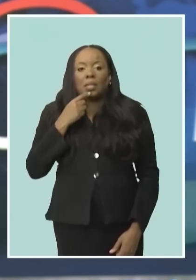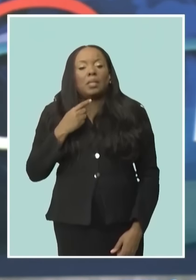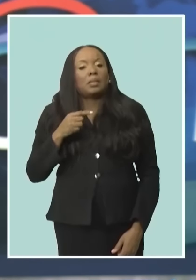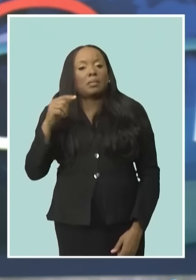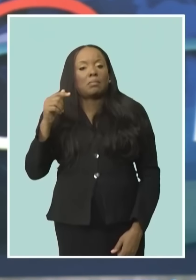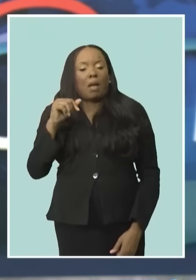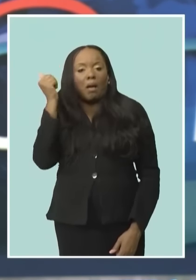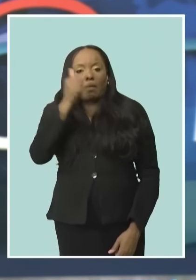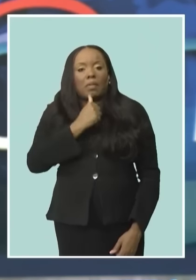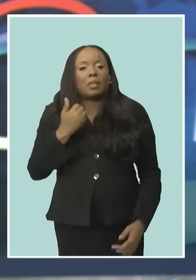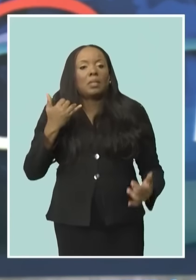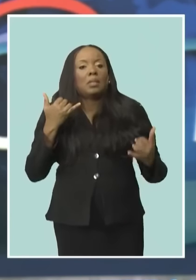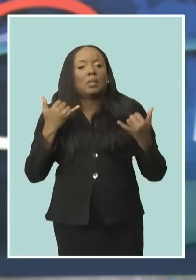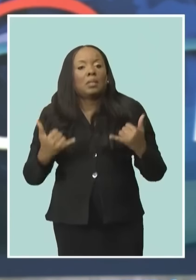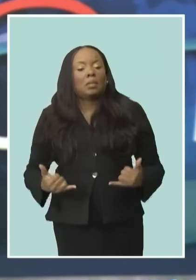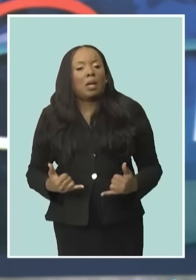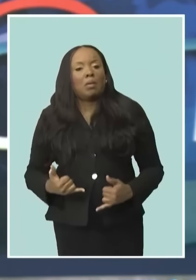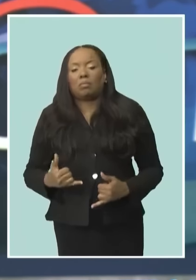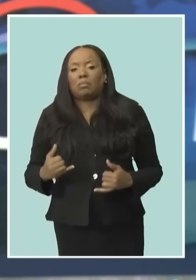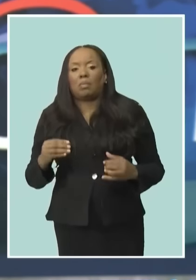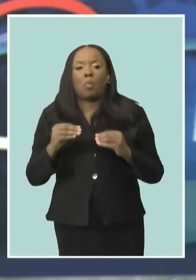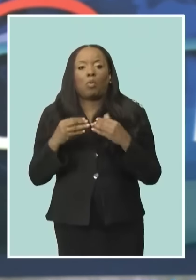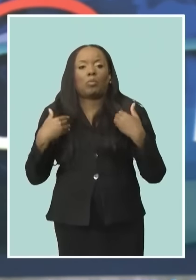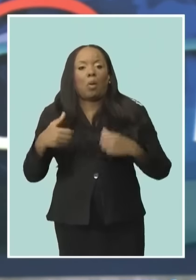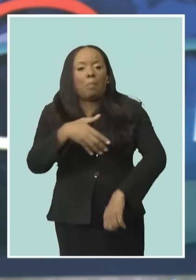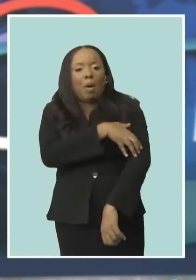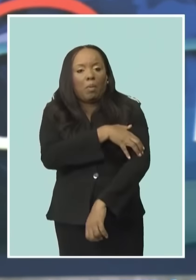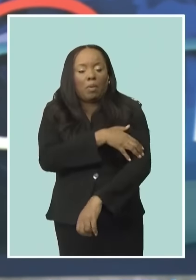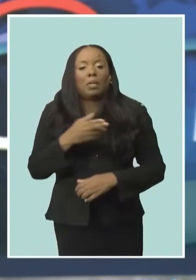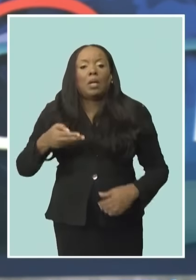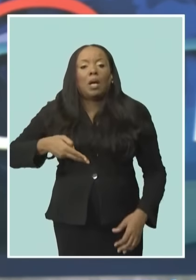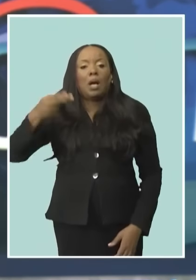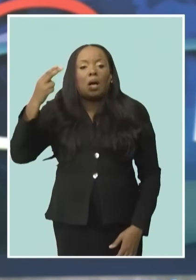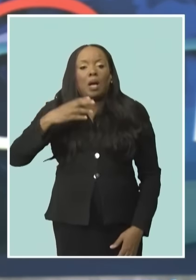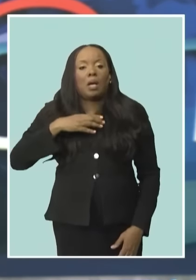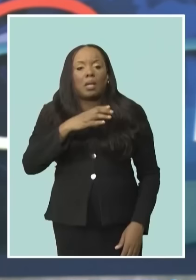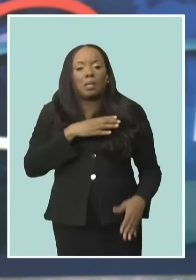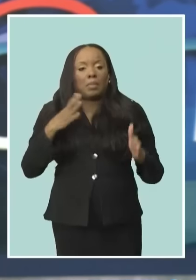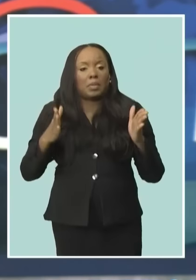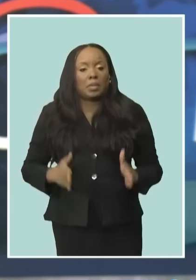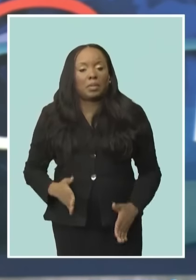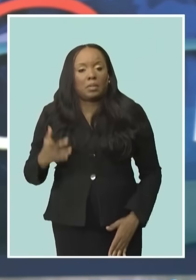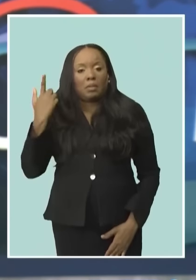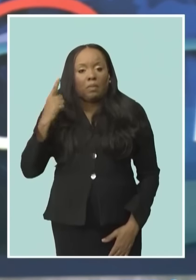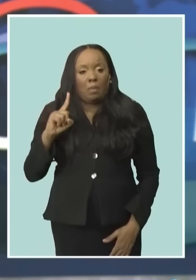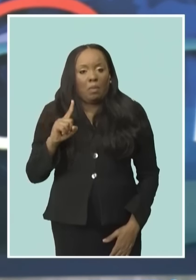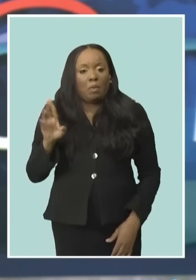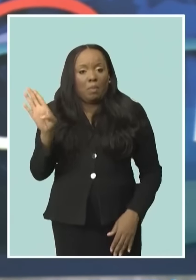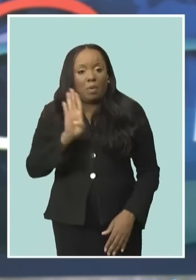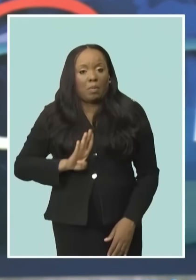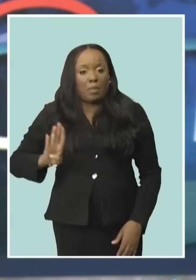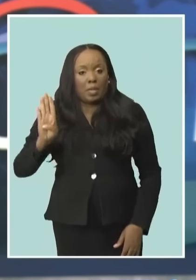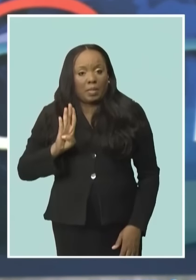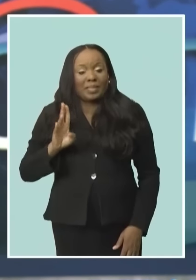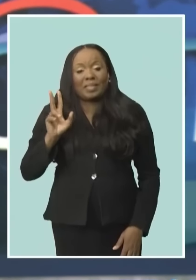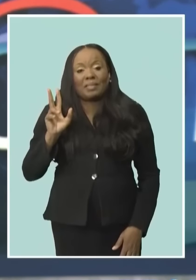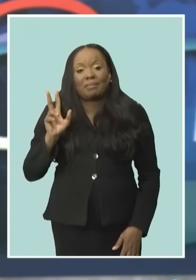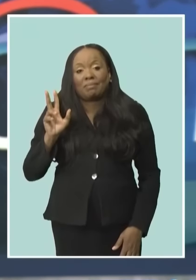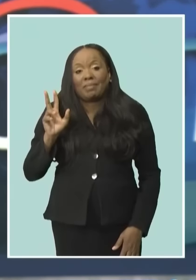possesses everything the world needs. High Commissioner of Barbados to Kenya, William Alexander MacDonald, says countries should not